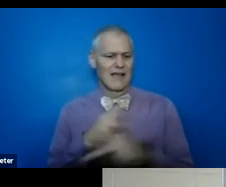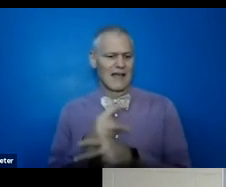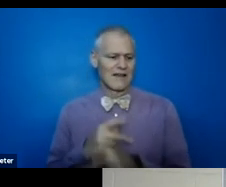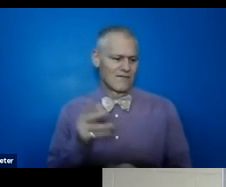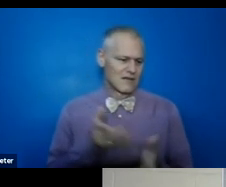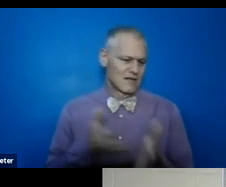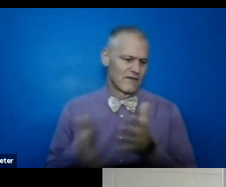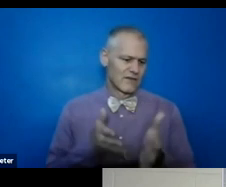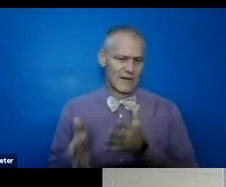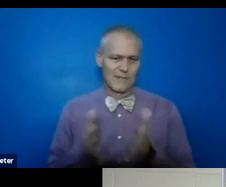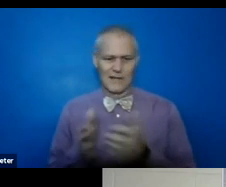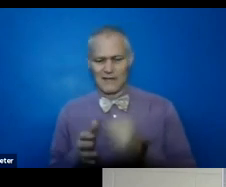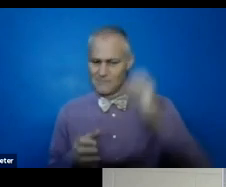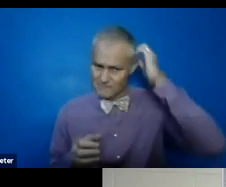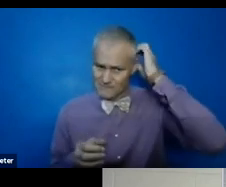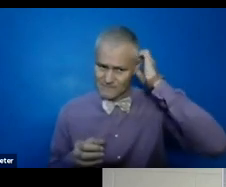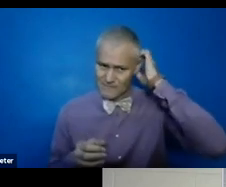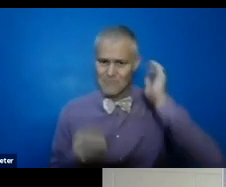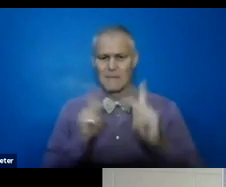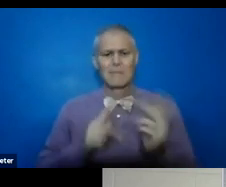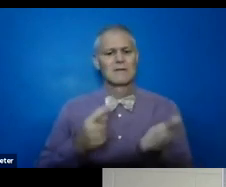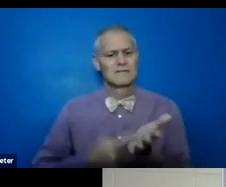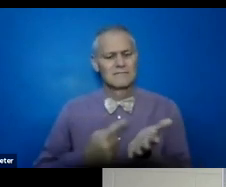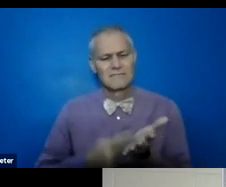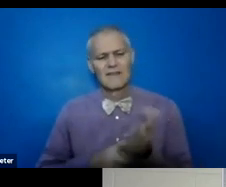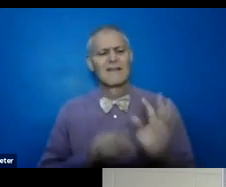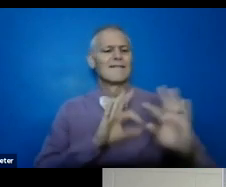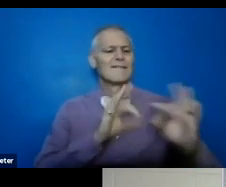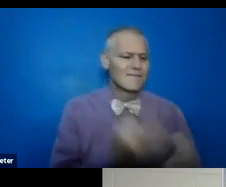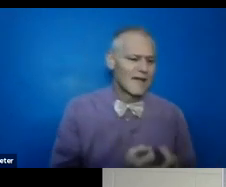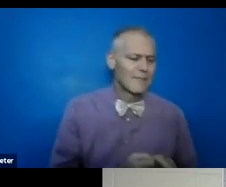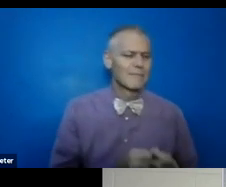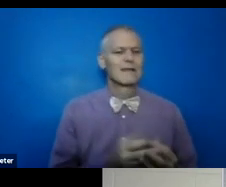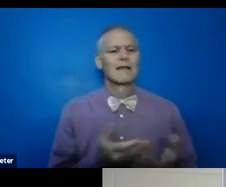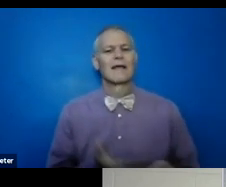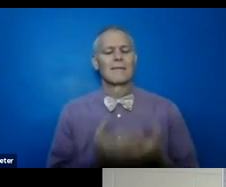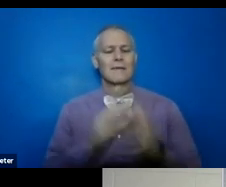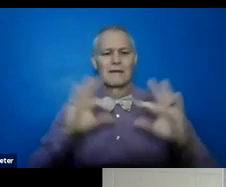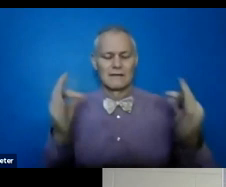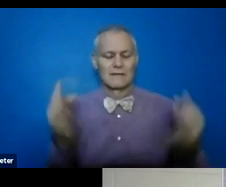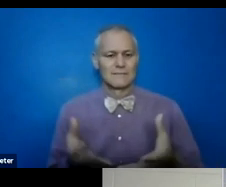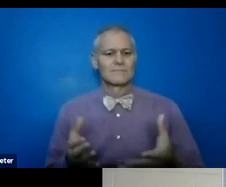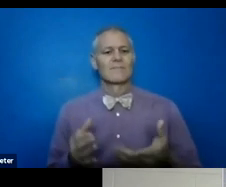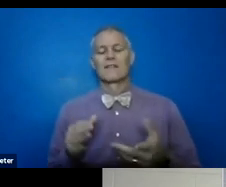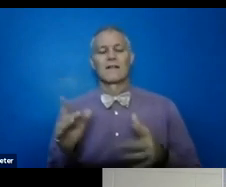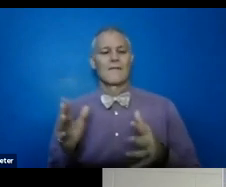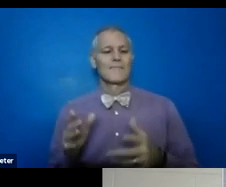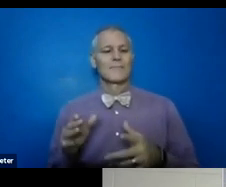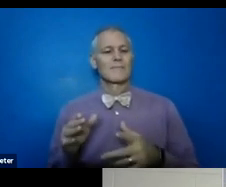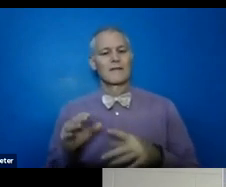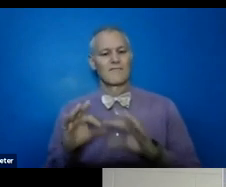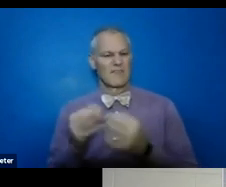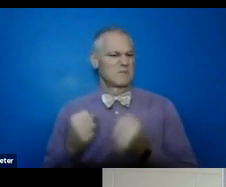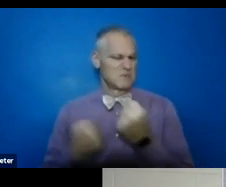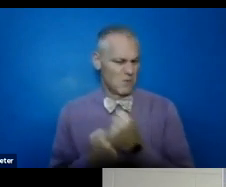Like people oftentimes think about family as a protective factor for people coming out of prison. Their family is going to be a sense of